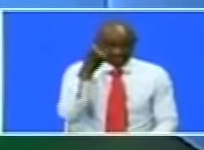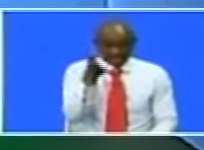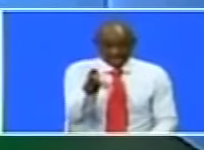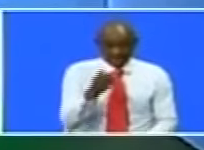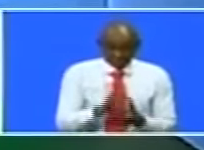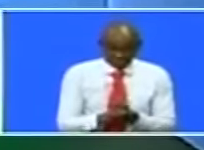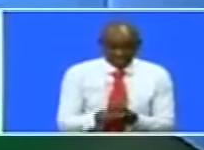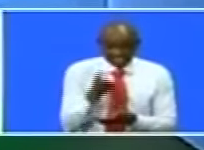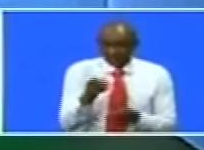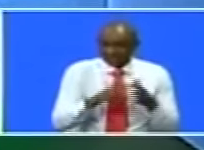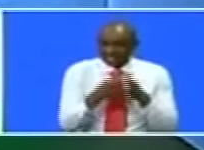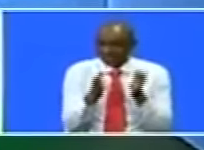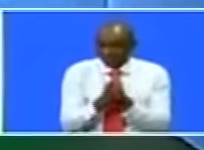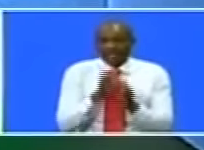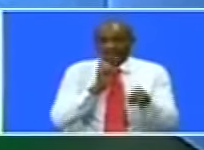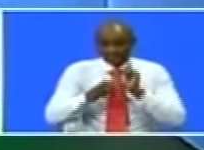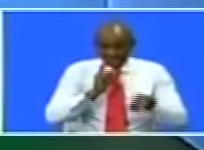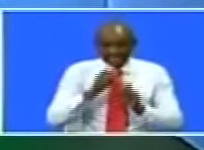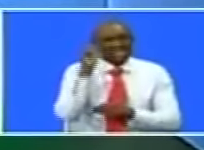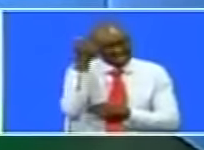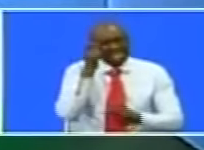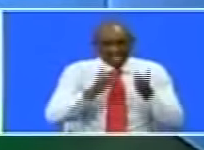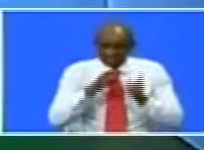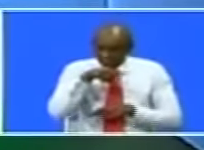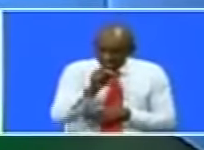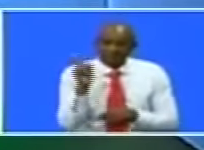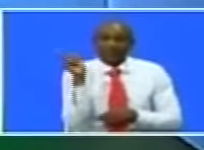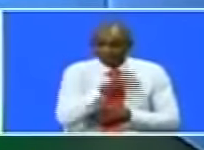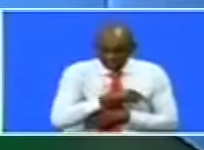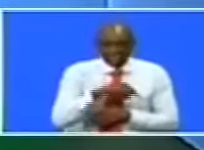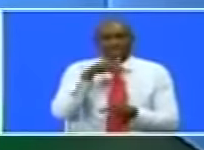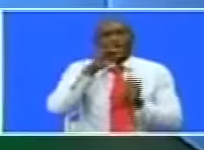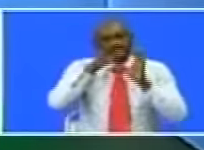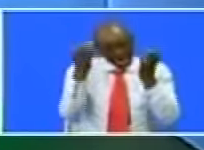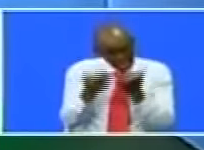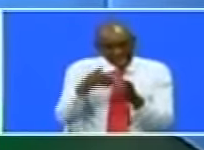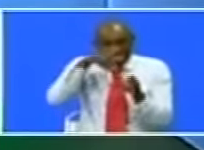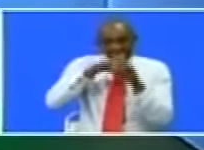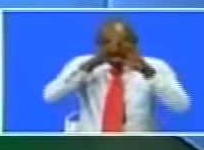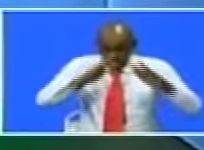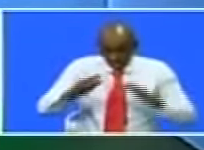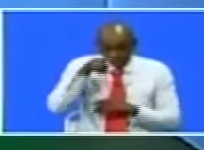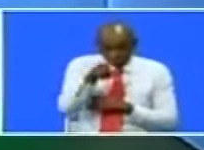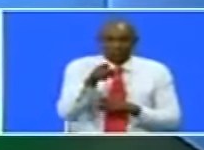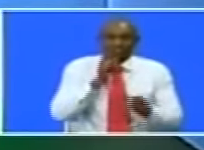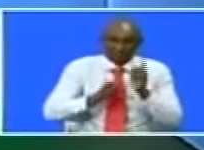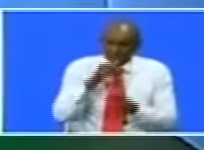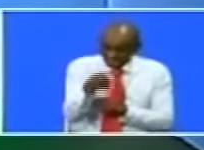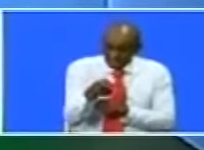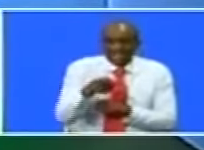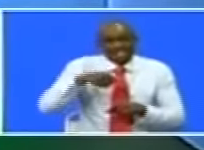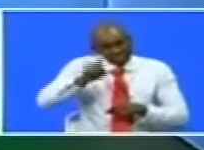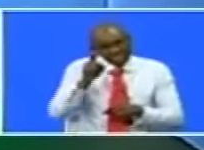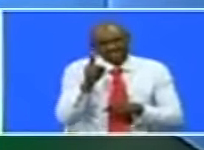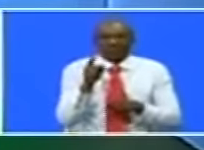thing kicks off with Matters Athletics, where Kenyan athletes wrapped up the World Indoor Championships without a win in any of the races they competed